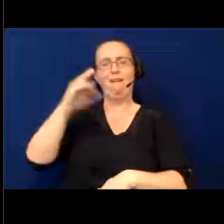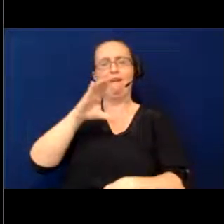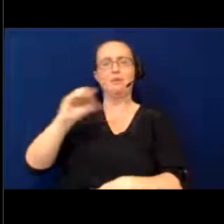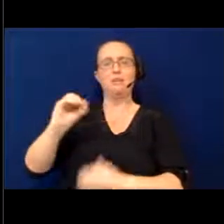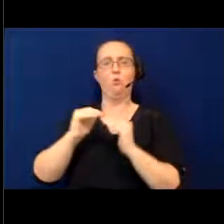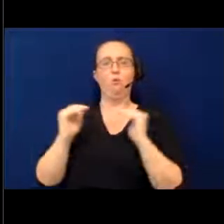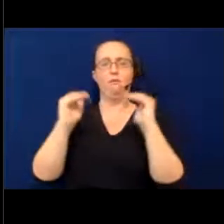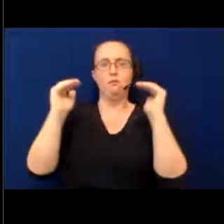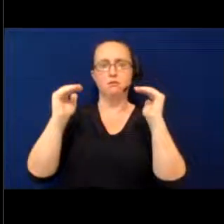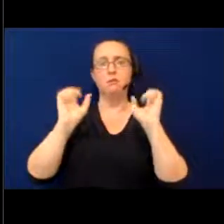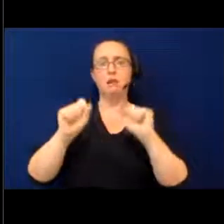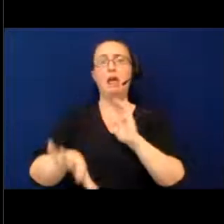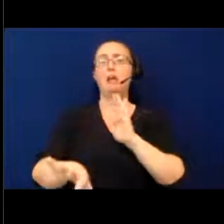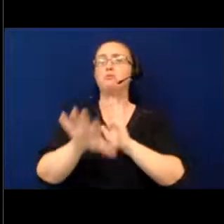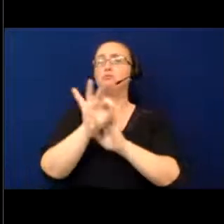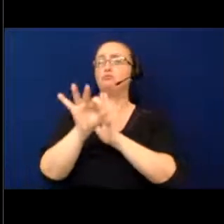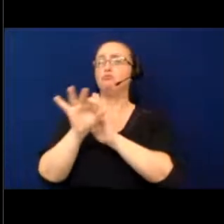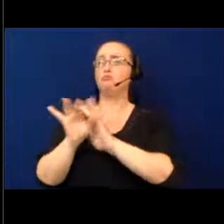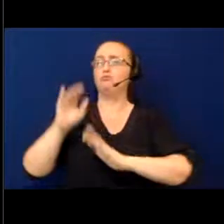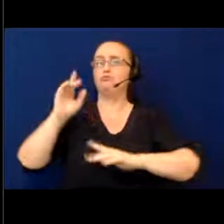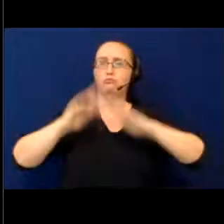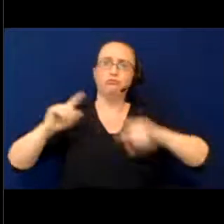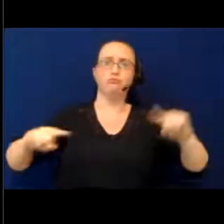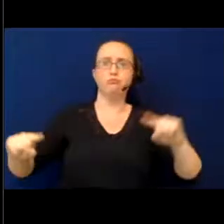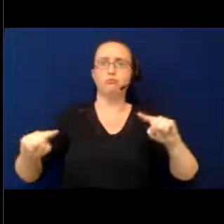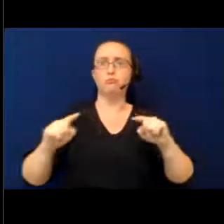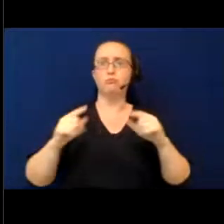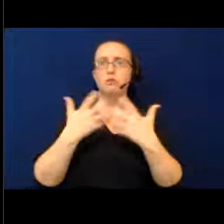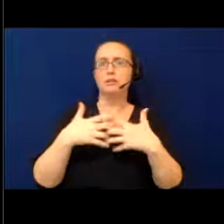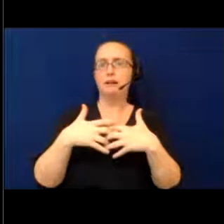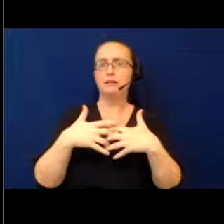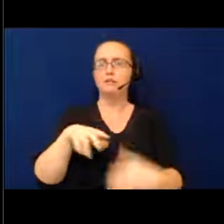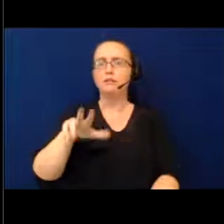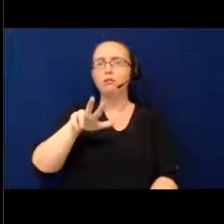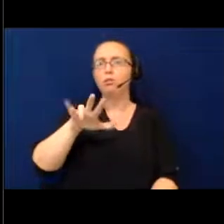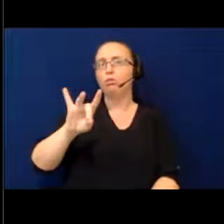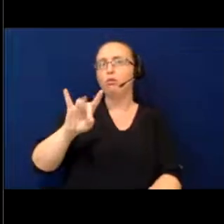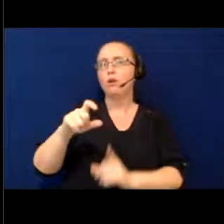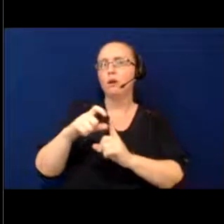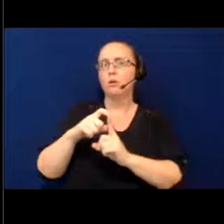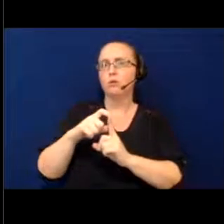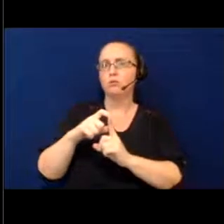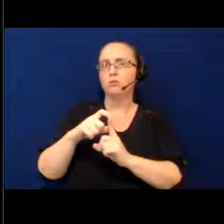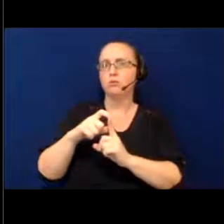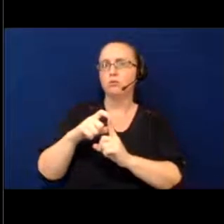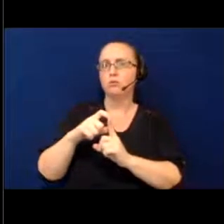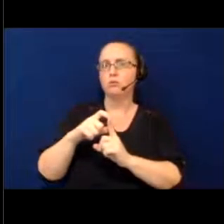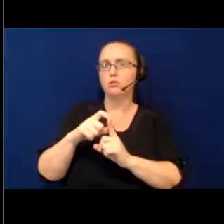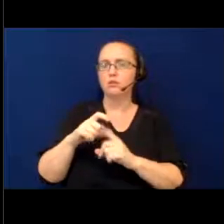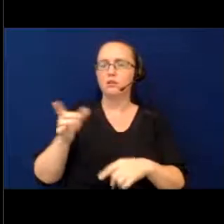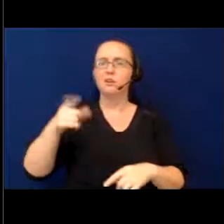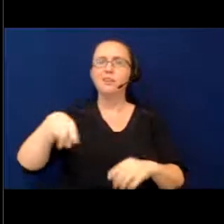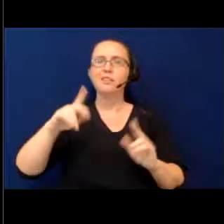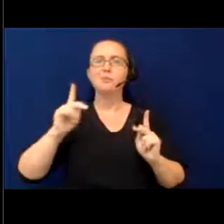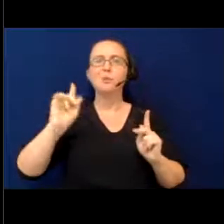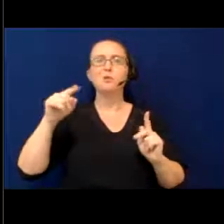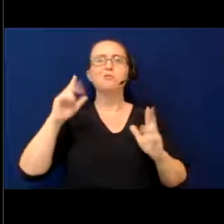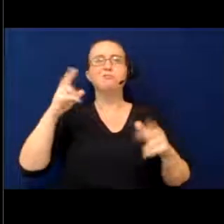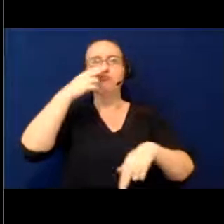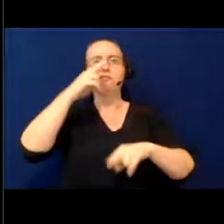from a variety of devices. 38 words. When we keep in mind these people are just out for fun on